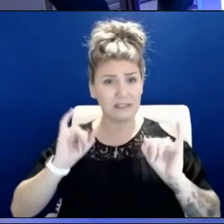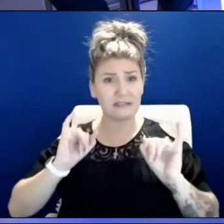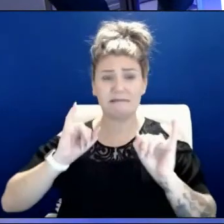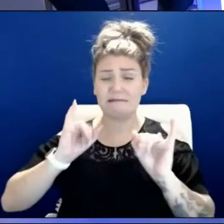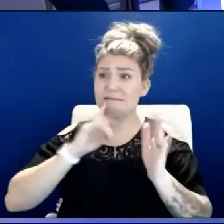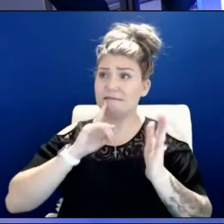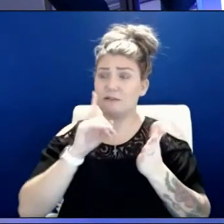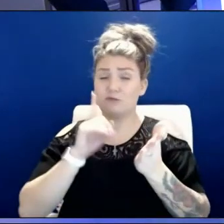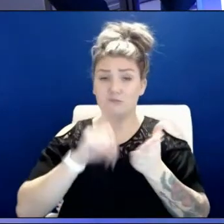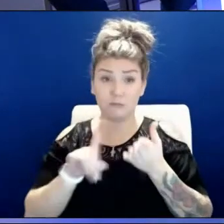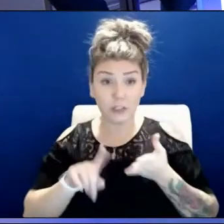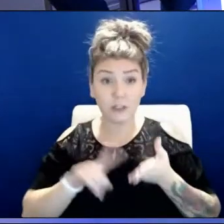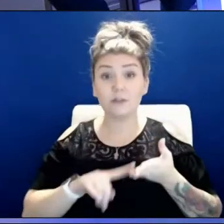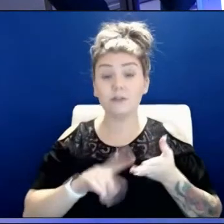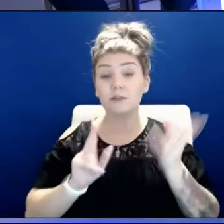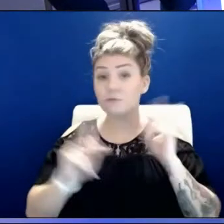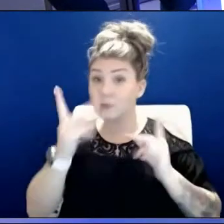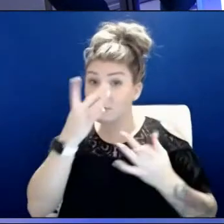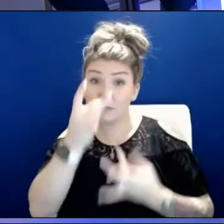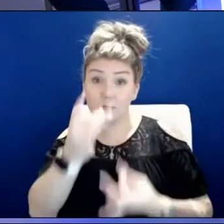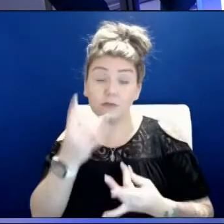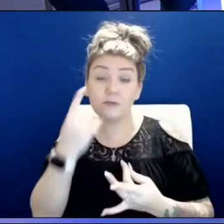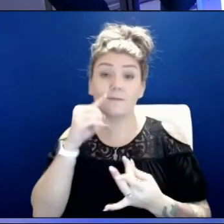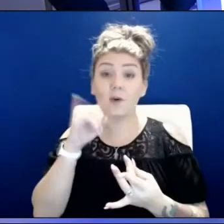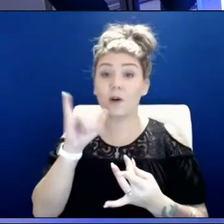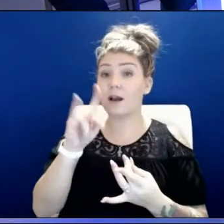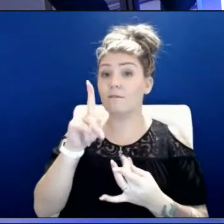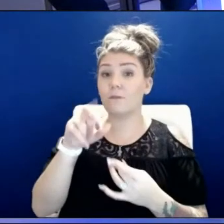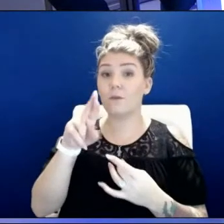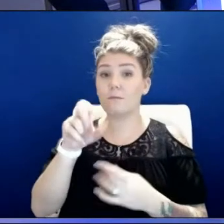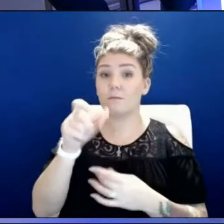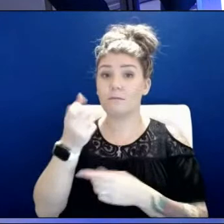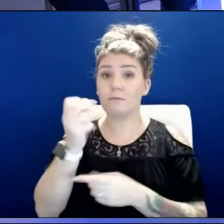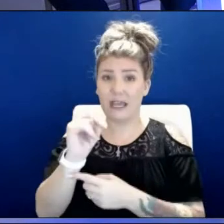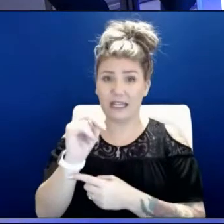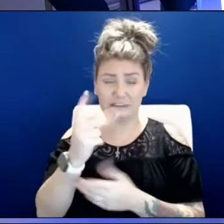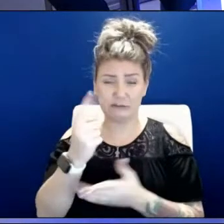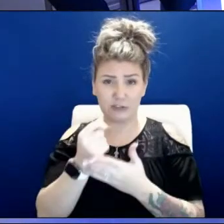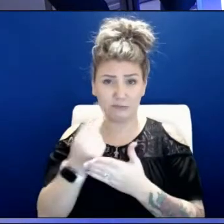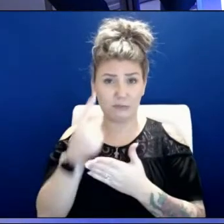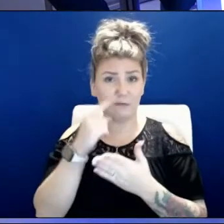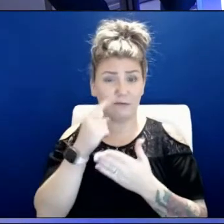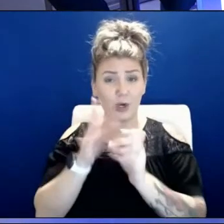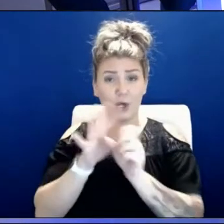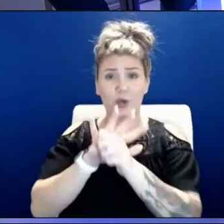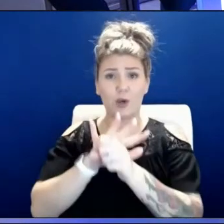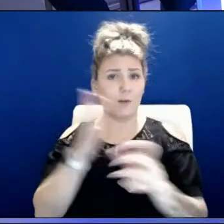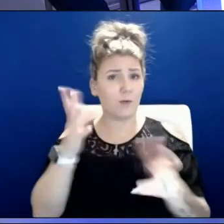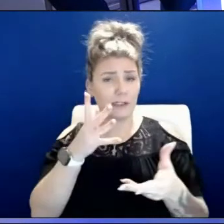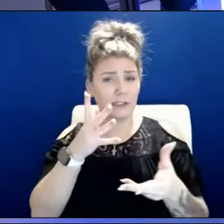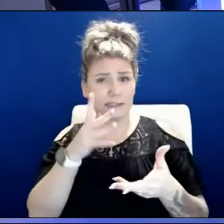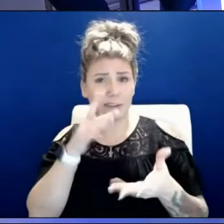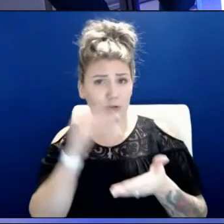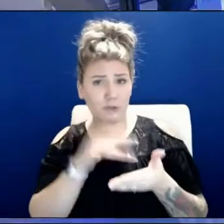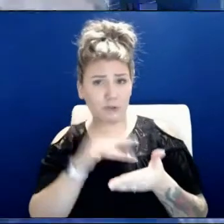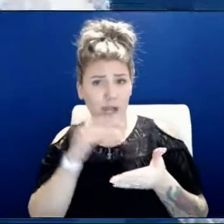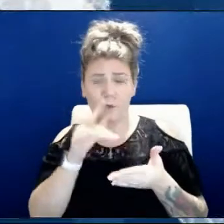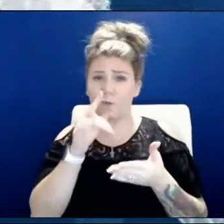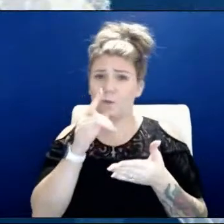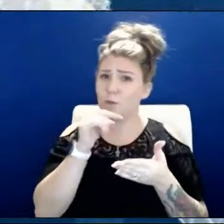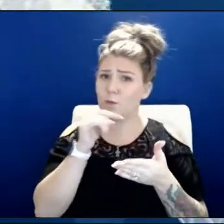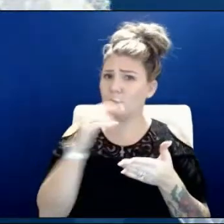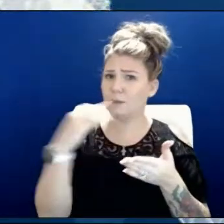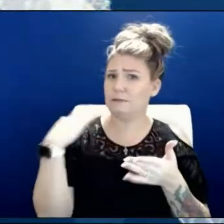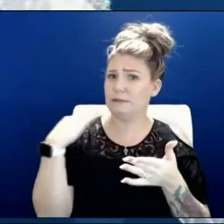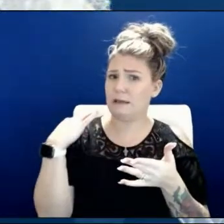in ivermectin as a treatment for COVID. What is that trial? Who is a candidate to participate? How do they sign up?